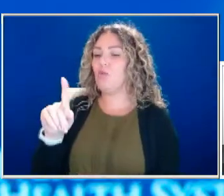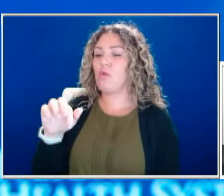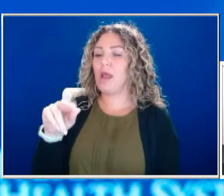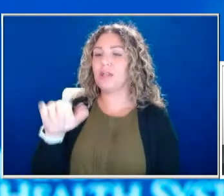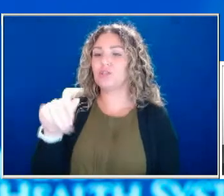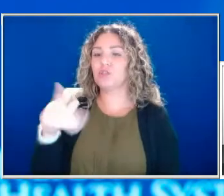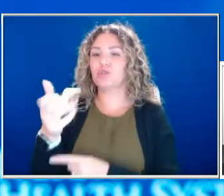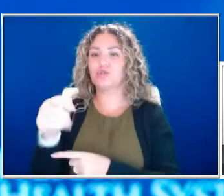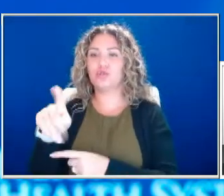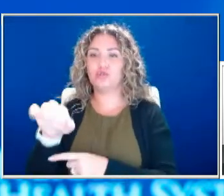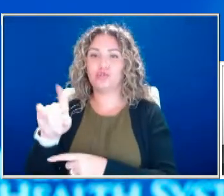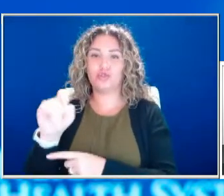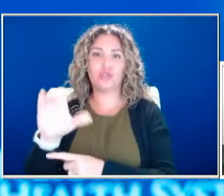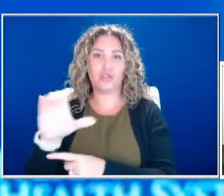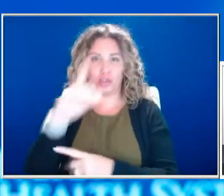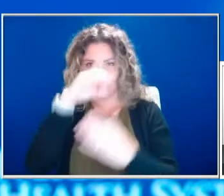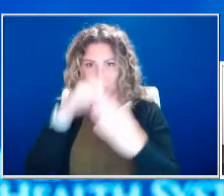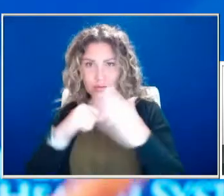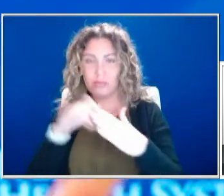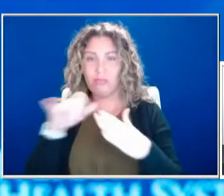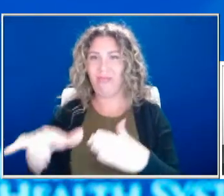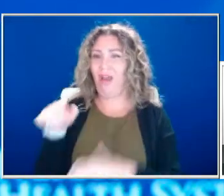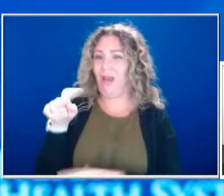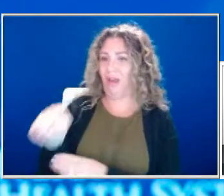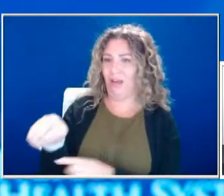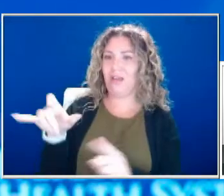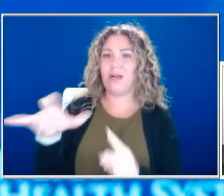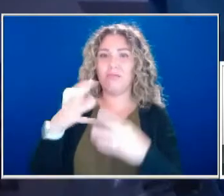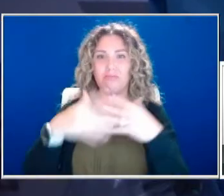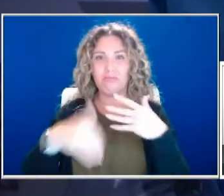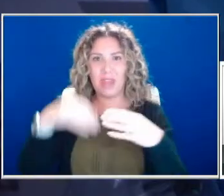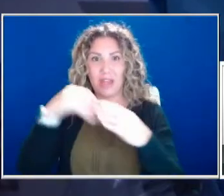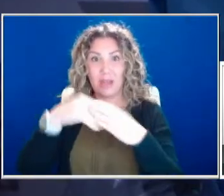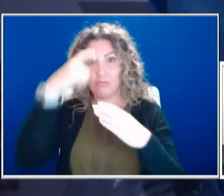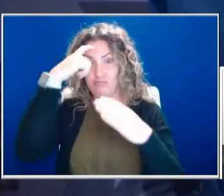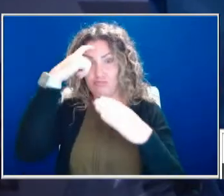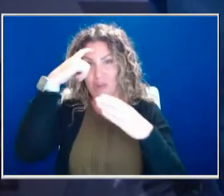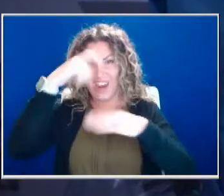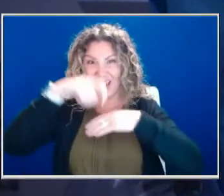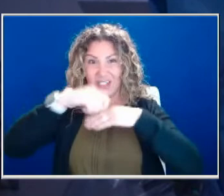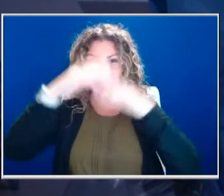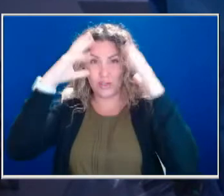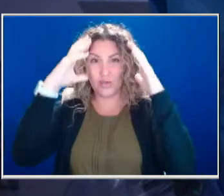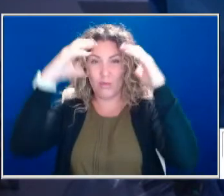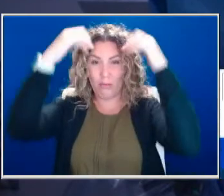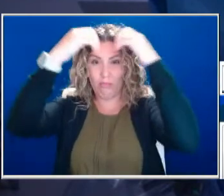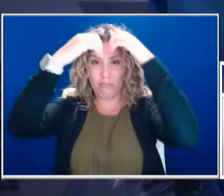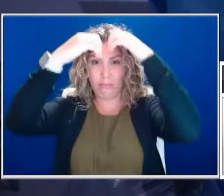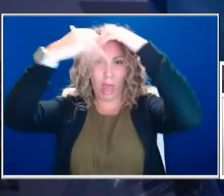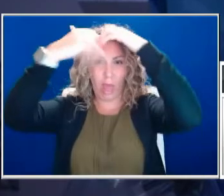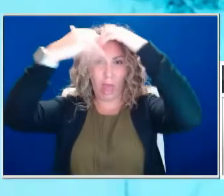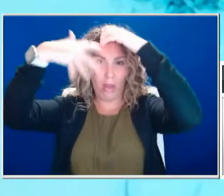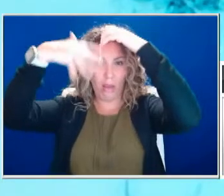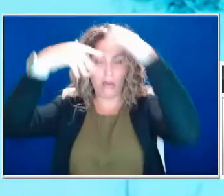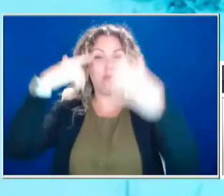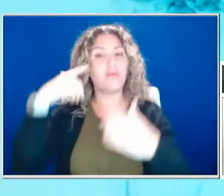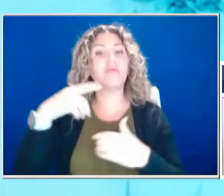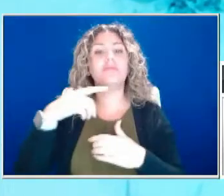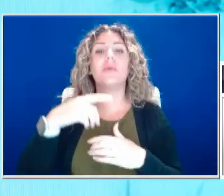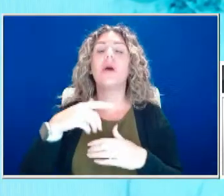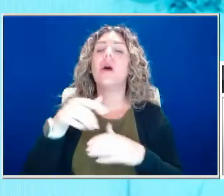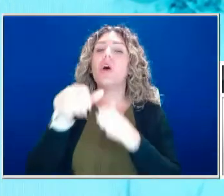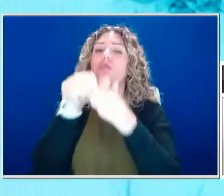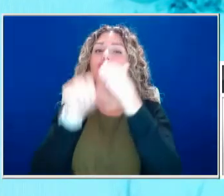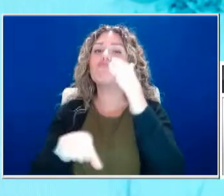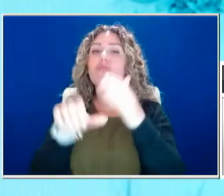fall into. And that's where you have bleeding into the brain tissue itself. Dr. Peterson and team performed a craniotomy. So the tangle